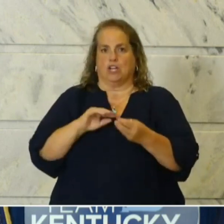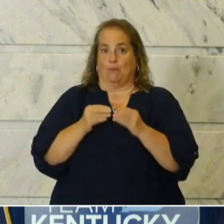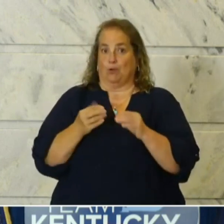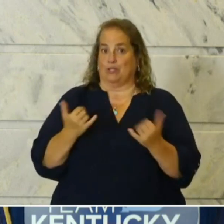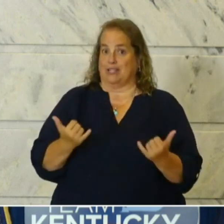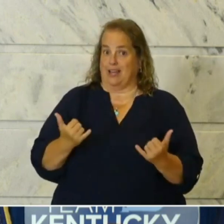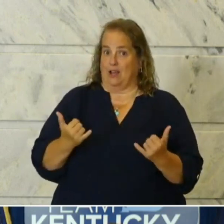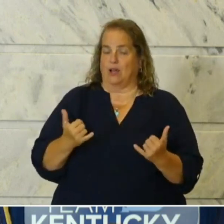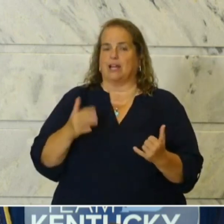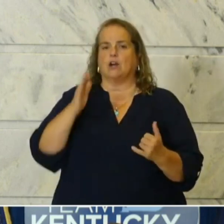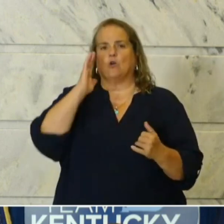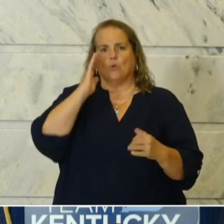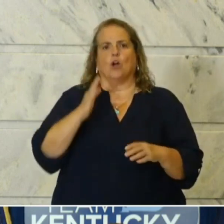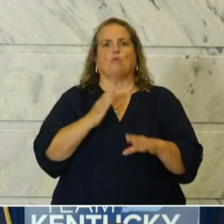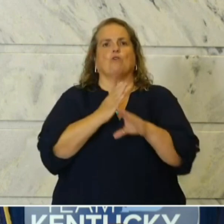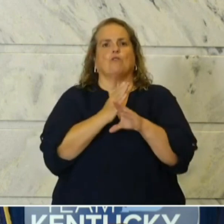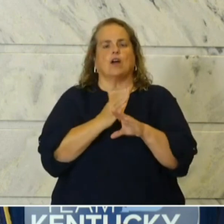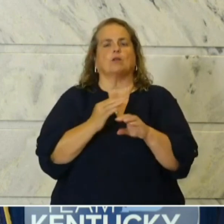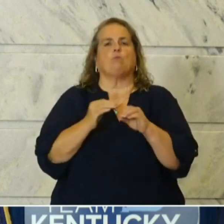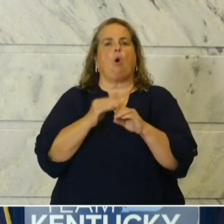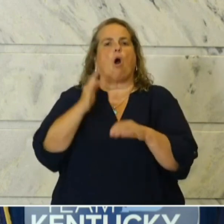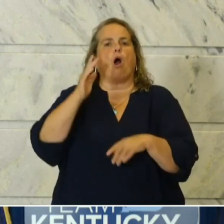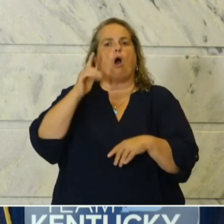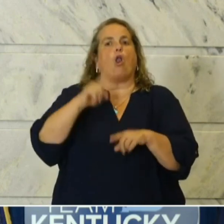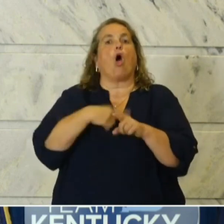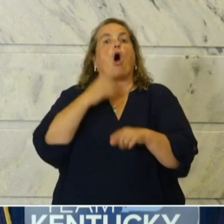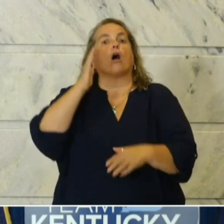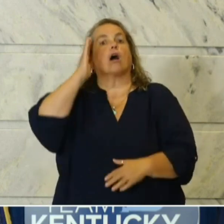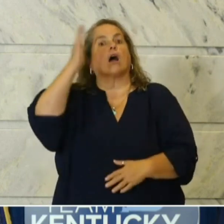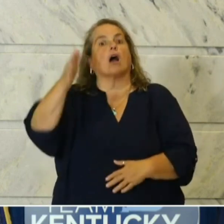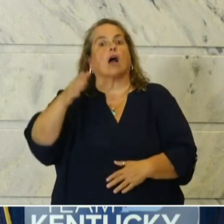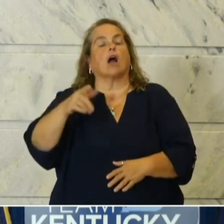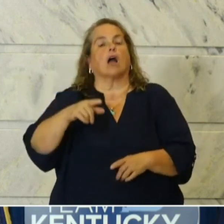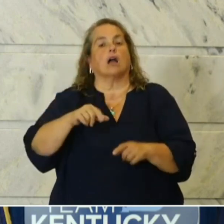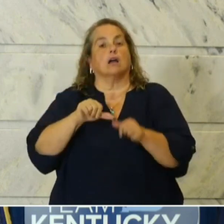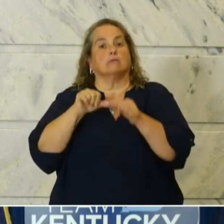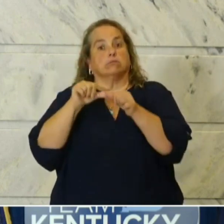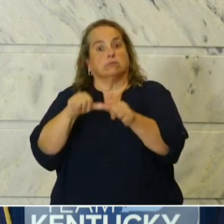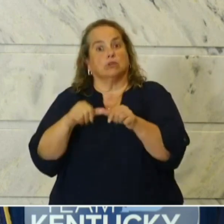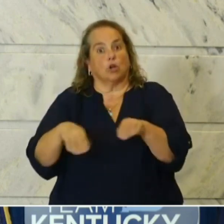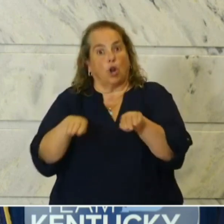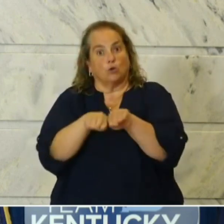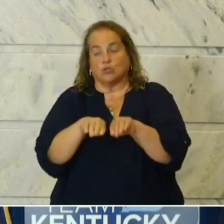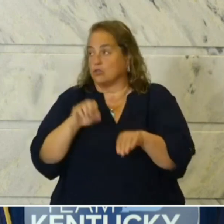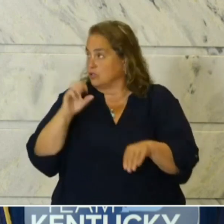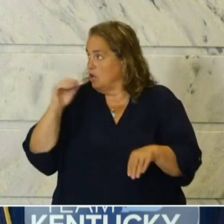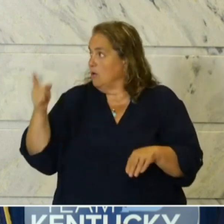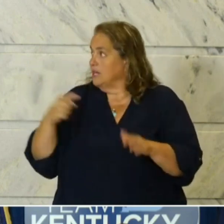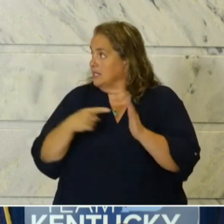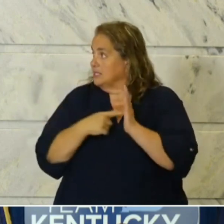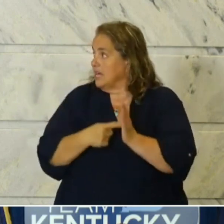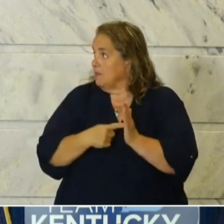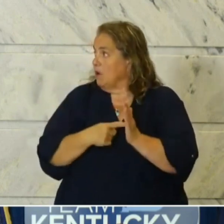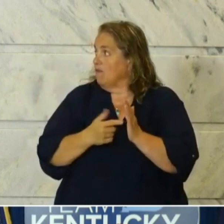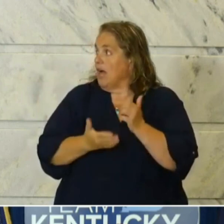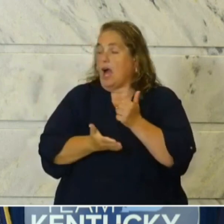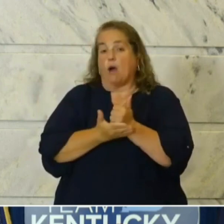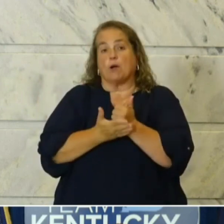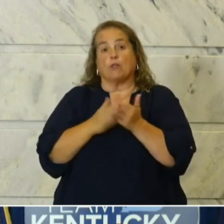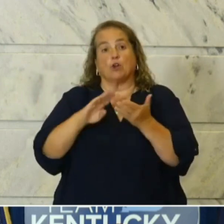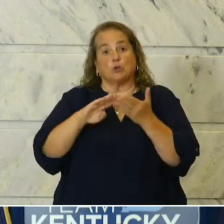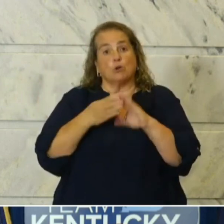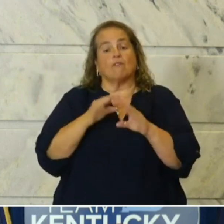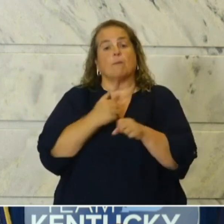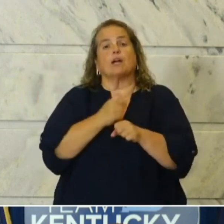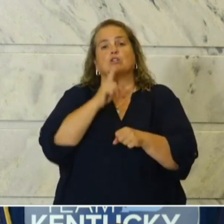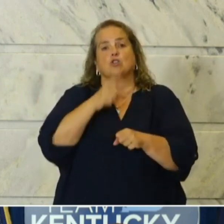going to prevent longer-term closures if we do it right. So here's an example, again, of helping out in the community, of making